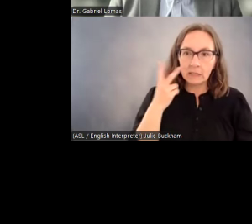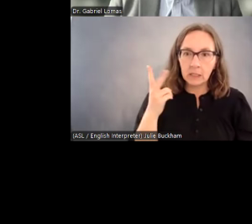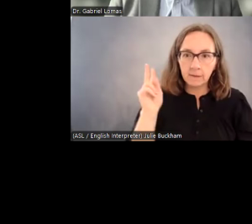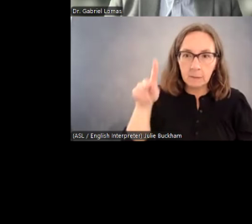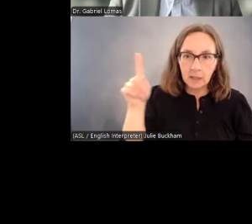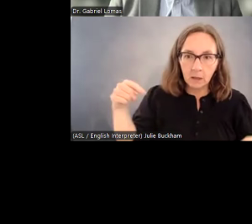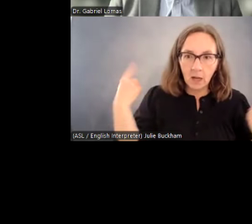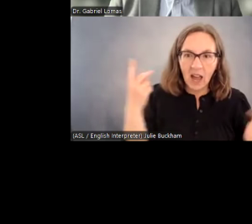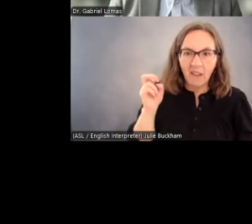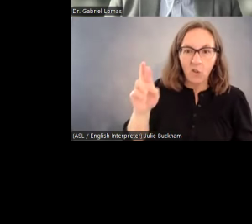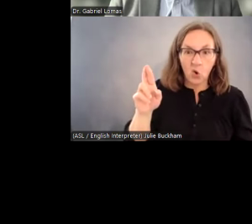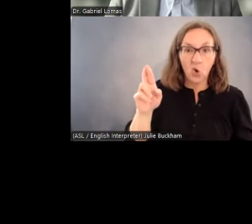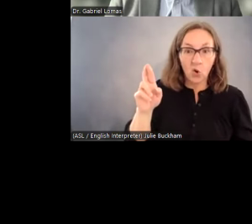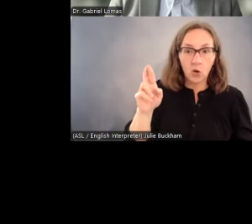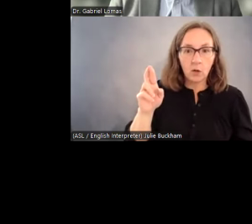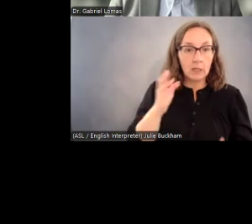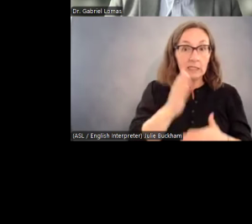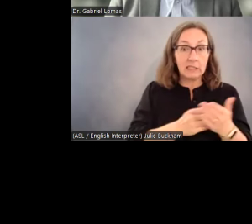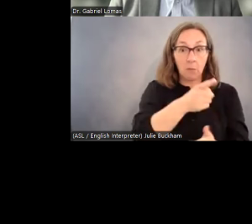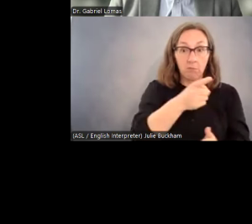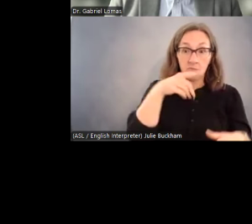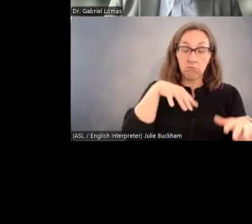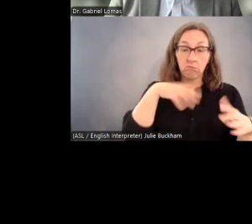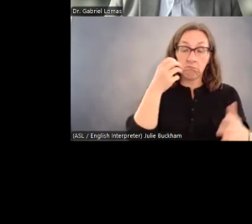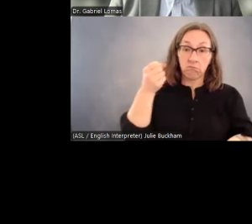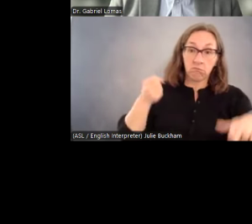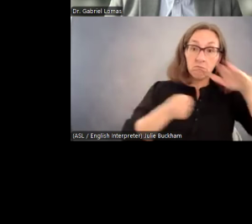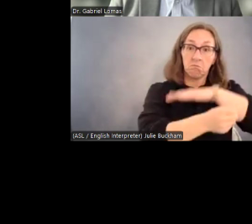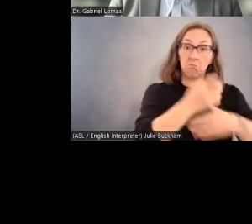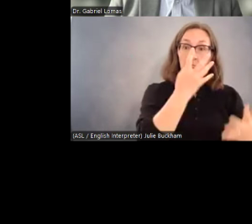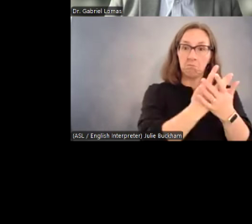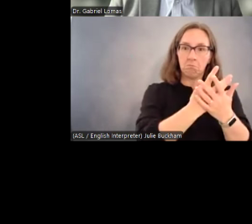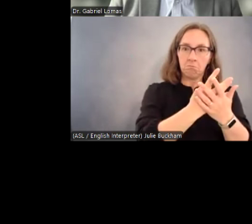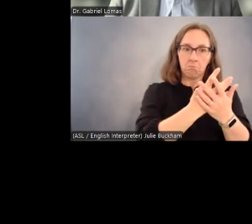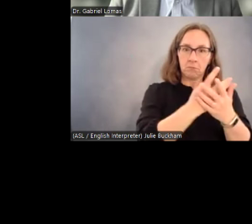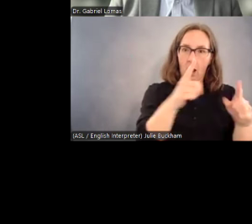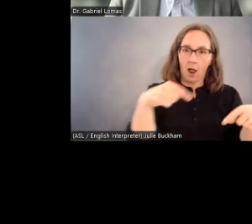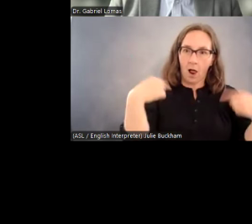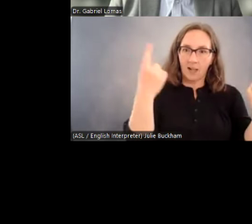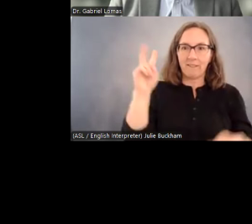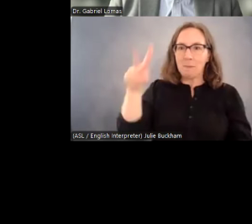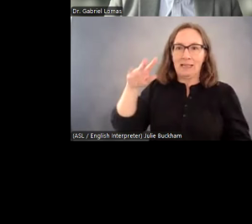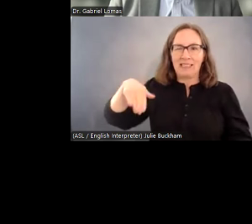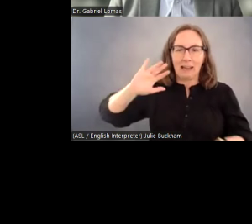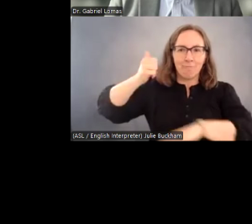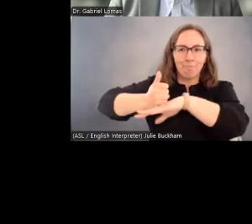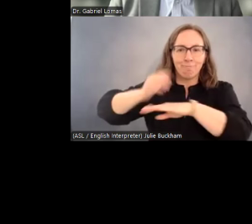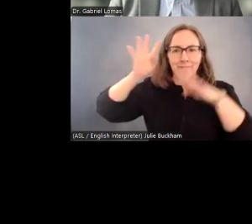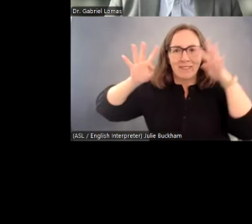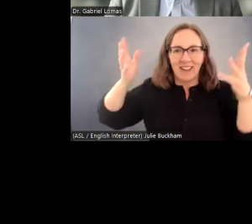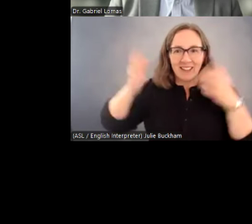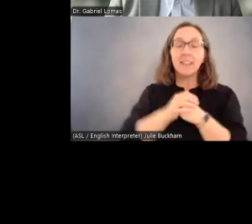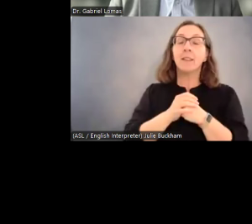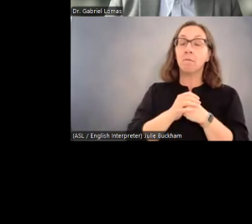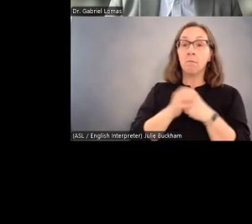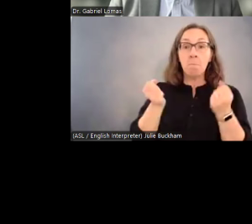phone, and some of them were incarcerated way before such a thing was in existence. A lot of the prisons and a lot of us